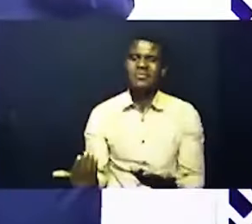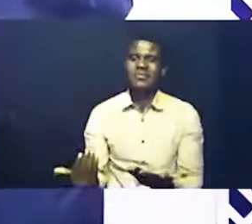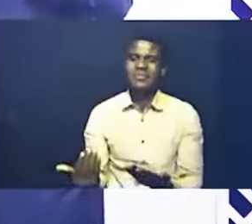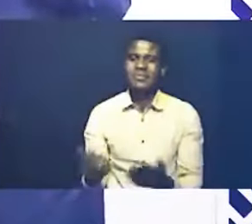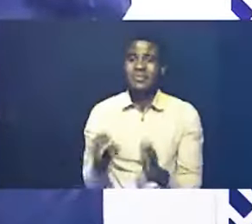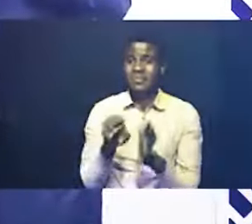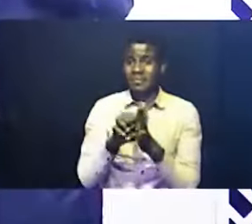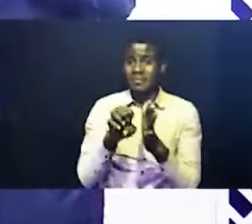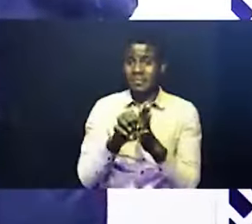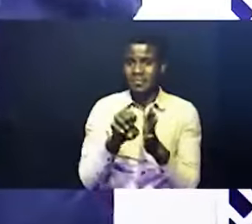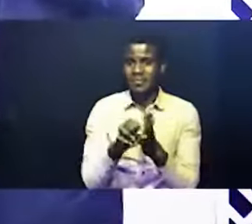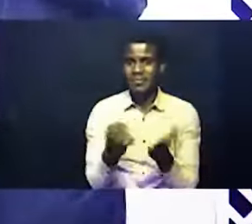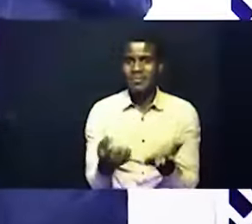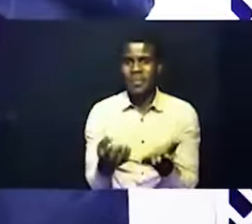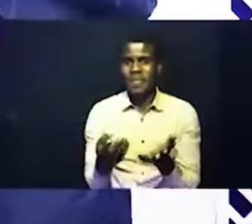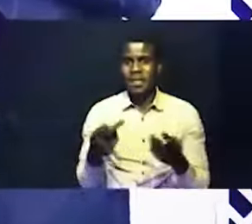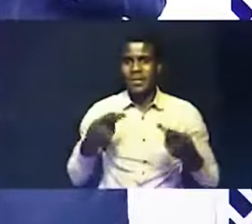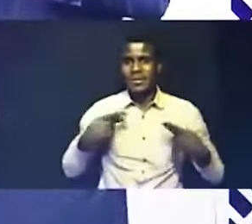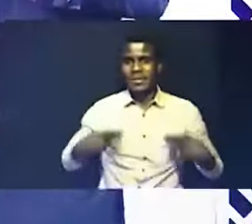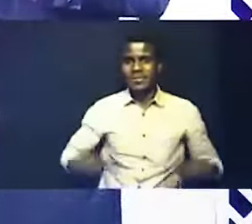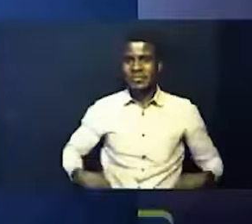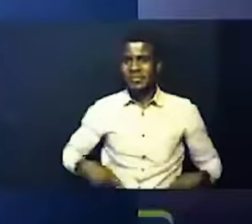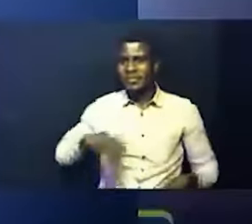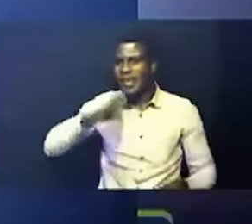now for example we have physical